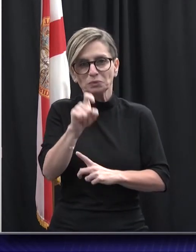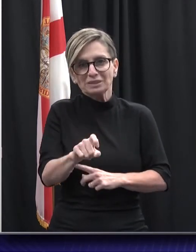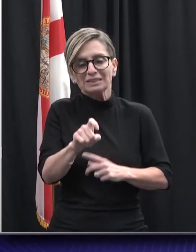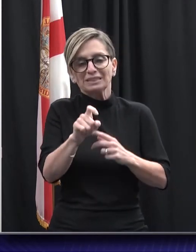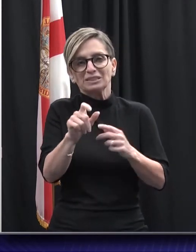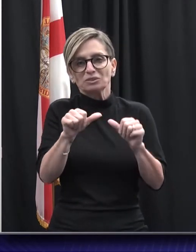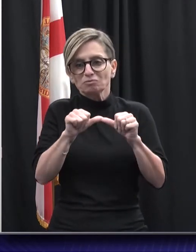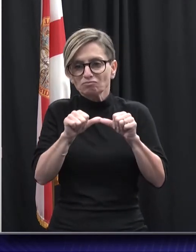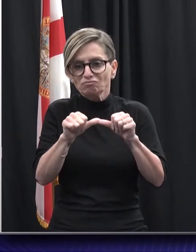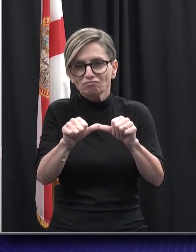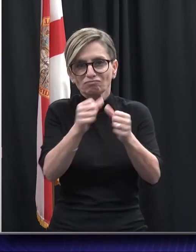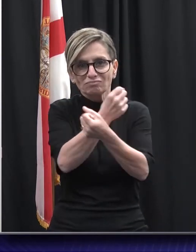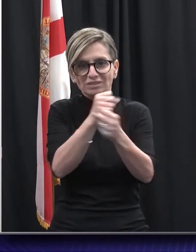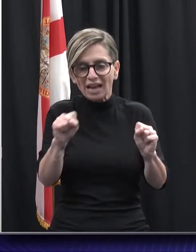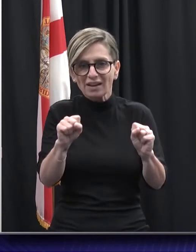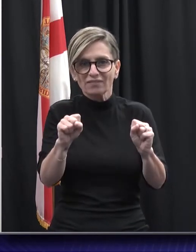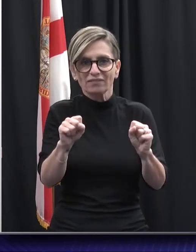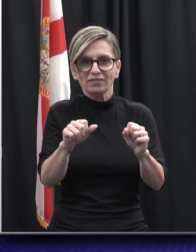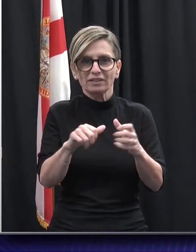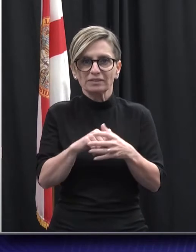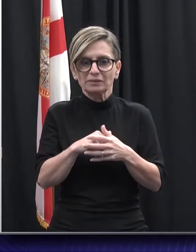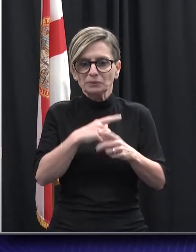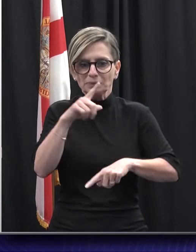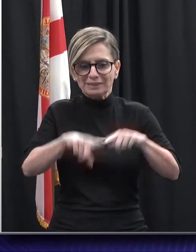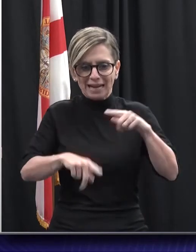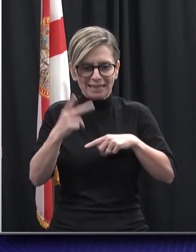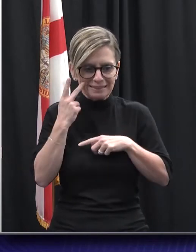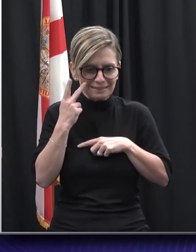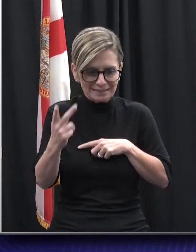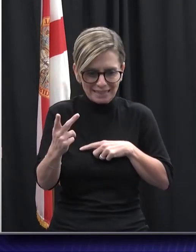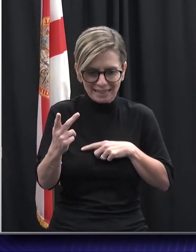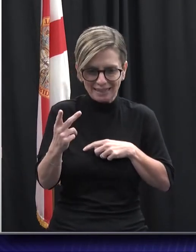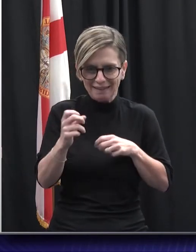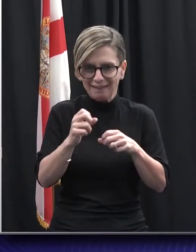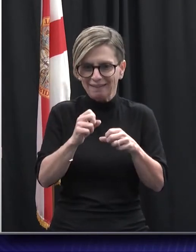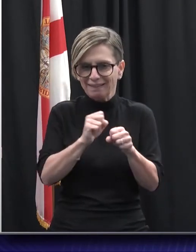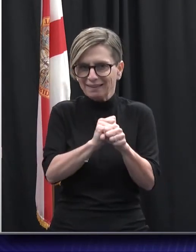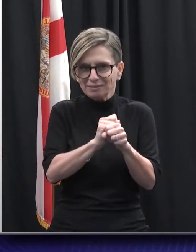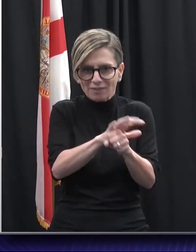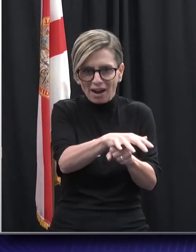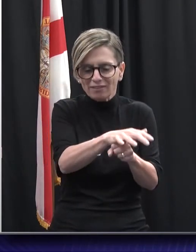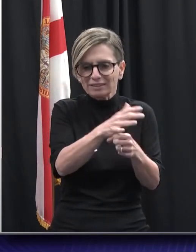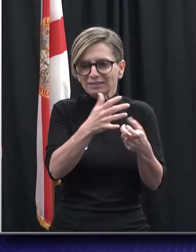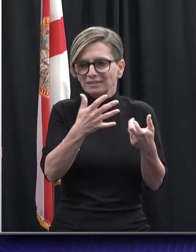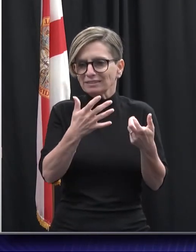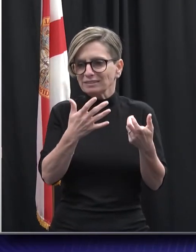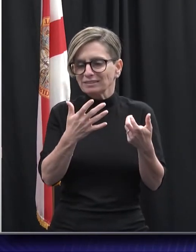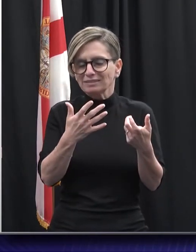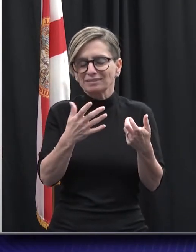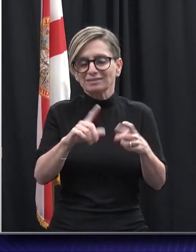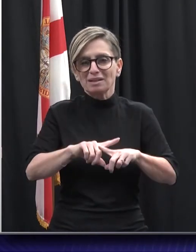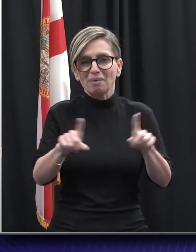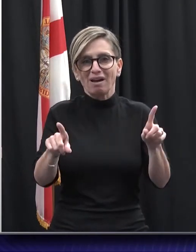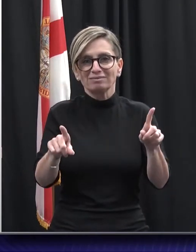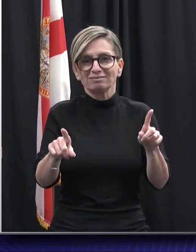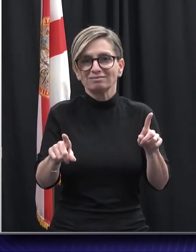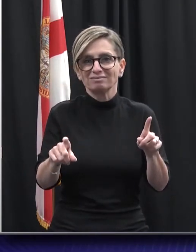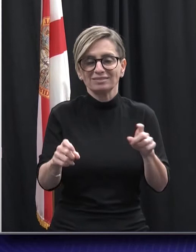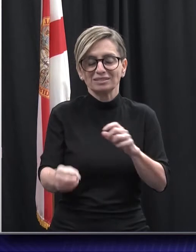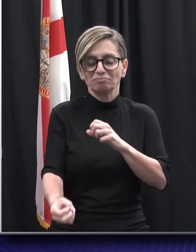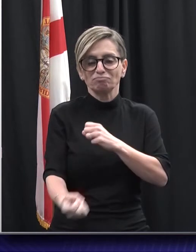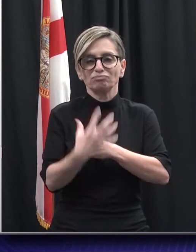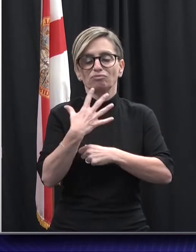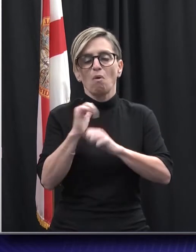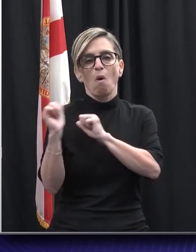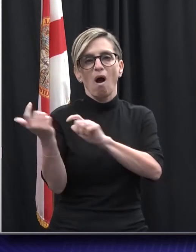is an invisible hurricane that we're dealing with, right? We can't see it, we can't touch it, and yet it's having a huge impact on people around us.